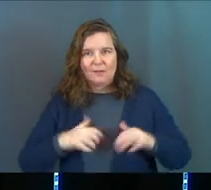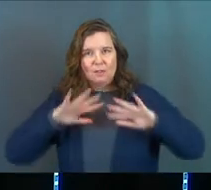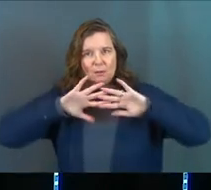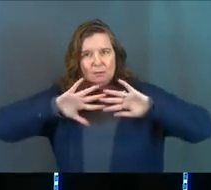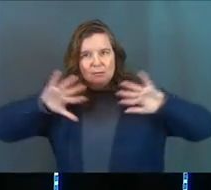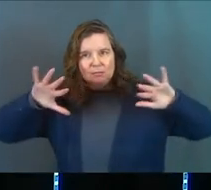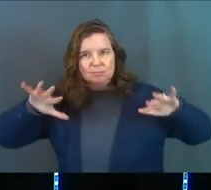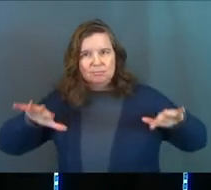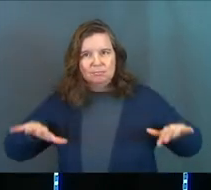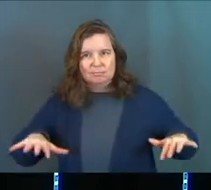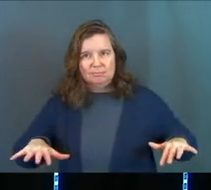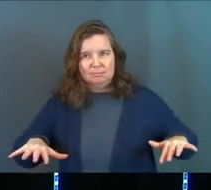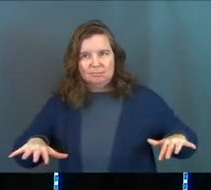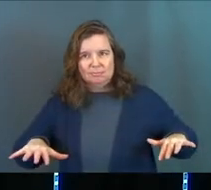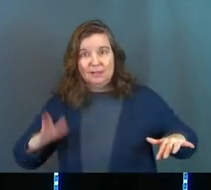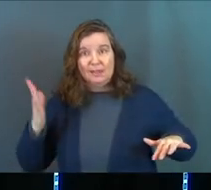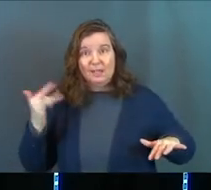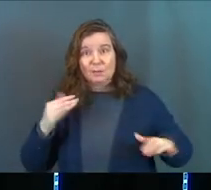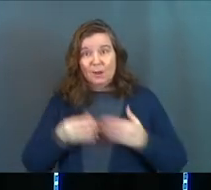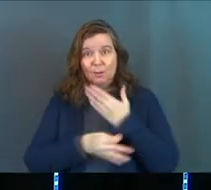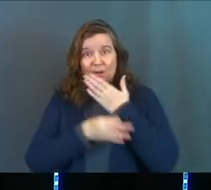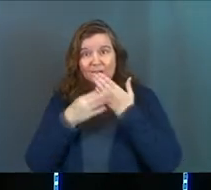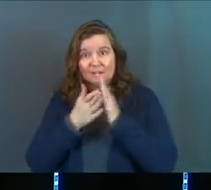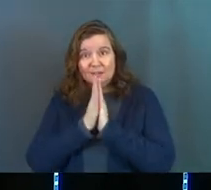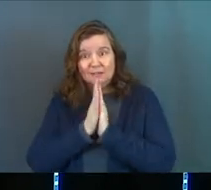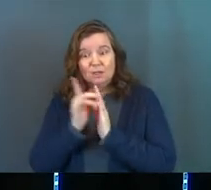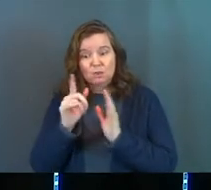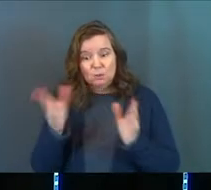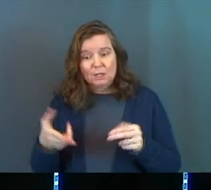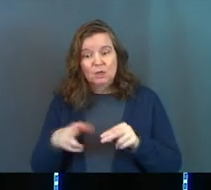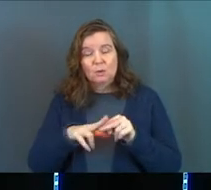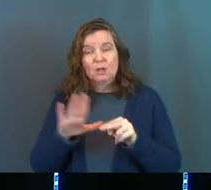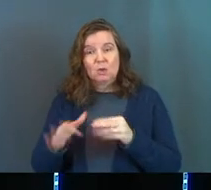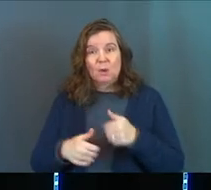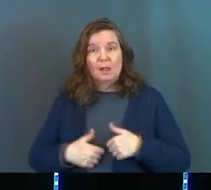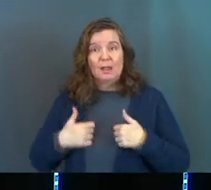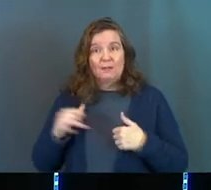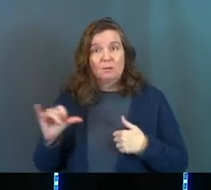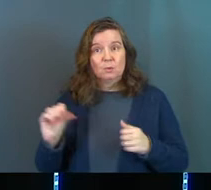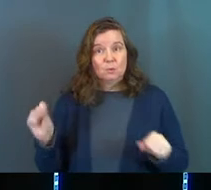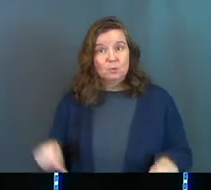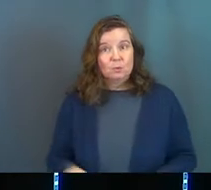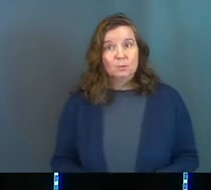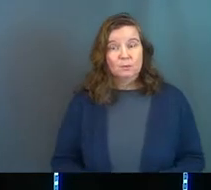That's why we're fasting and praying right now. And you could increase that in your life too.